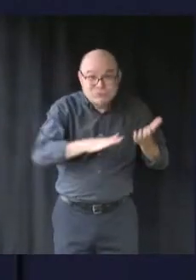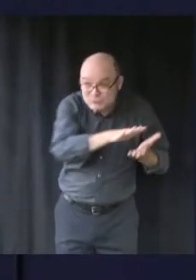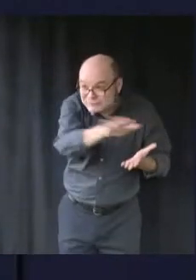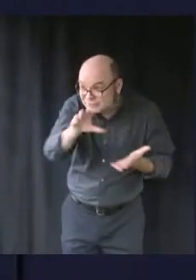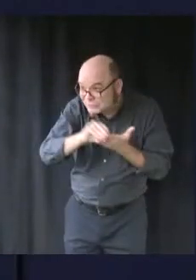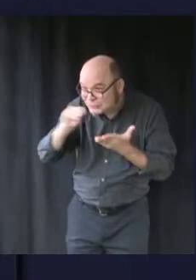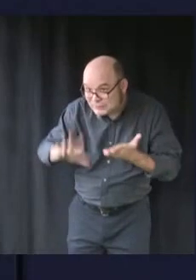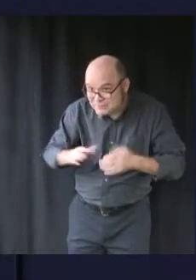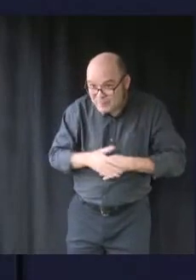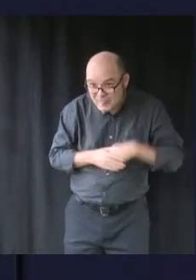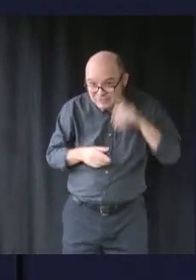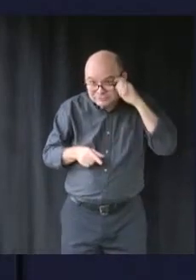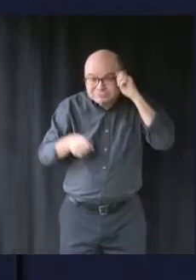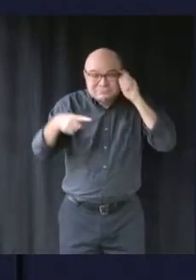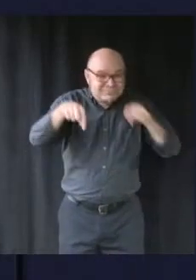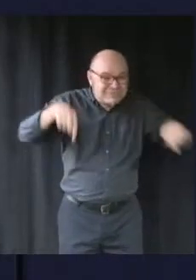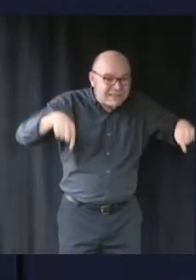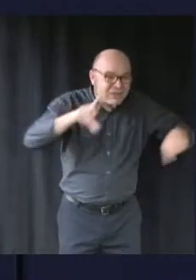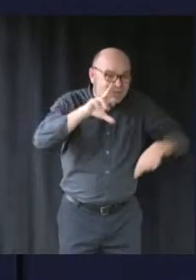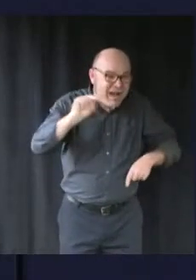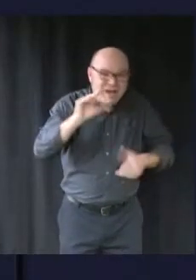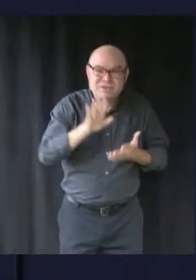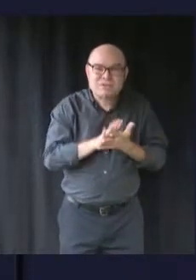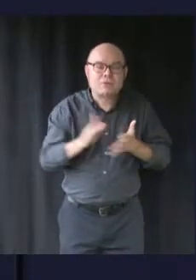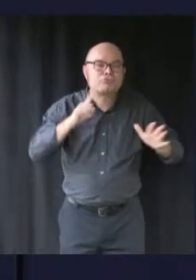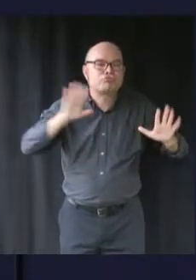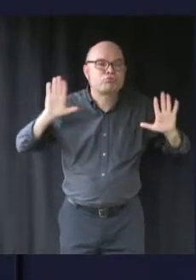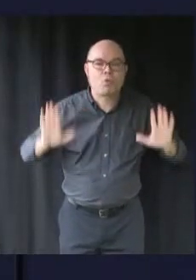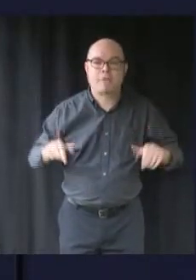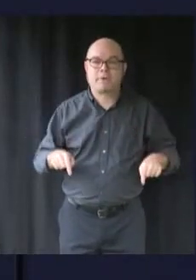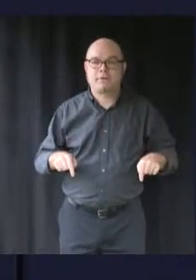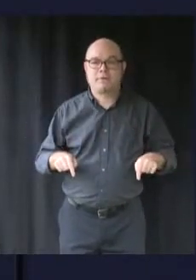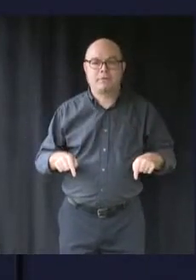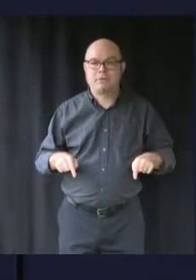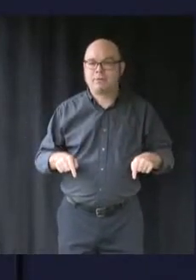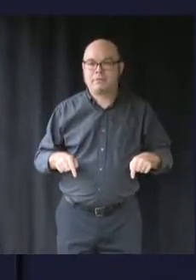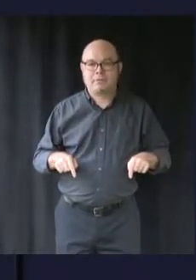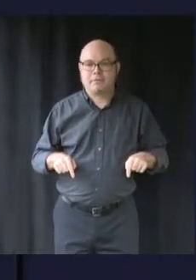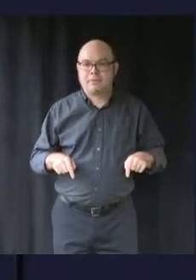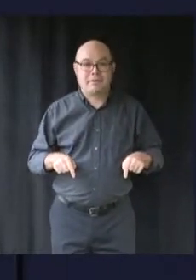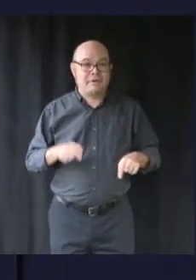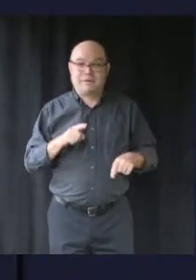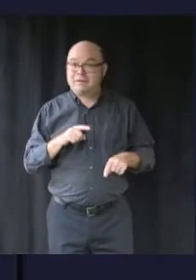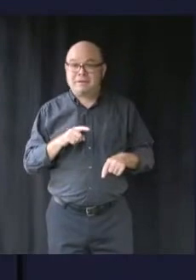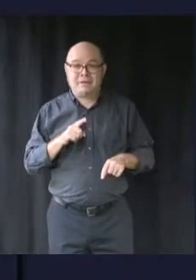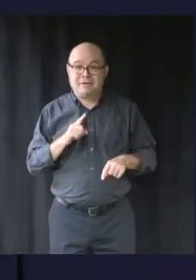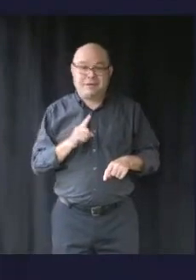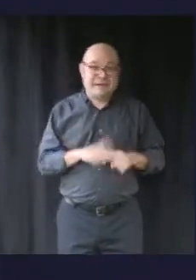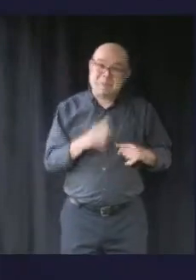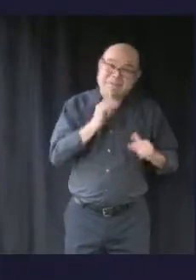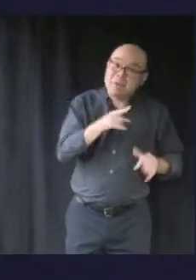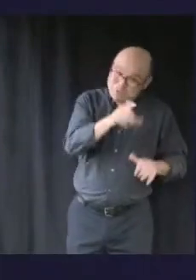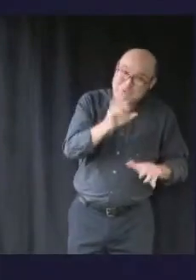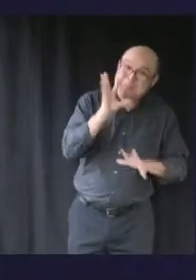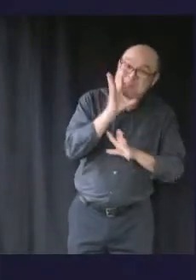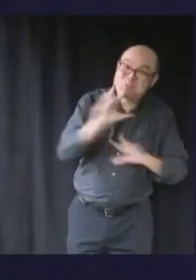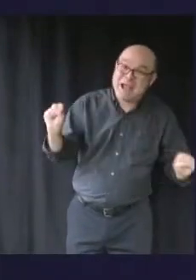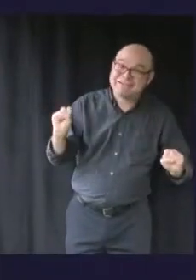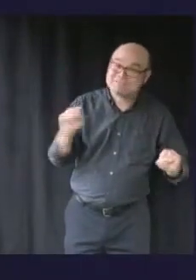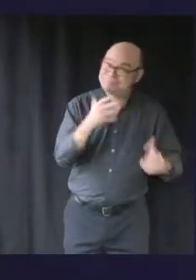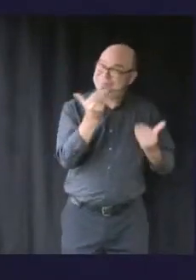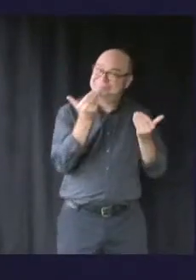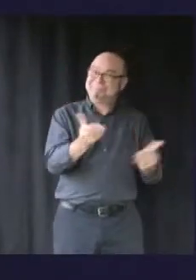there's no reason why you will not be doing what I'm doing as President of the United States, standing here, speaking to audiences from